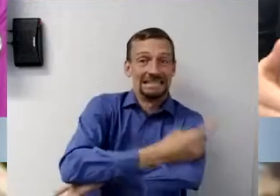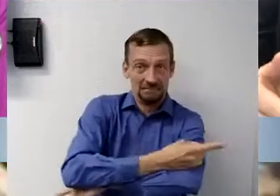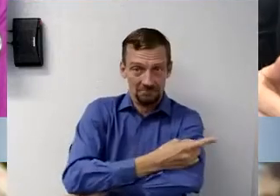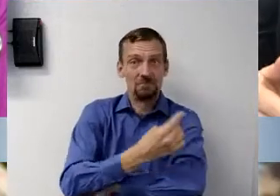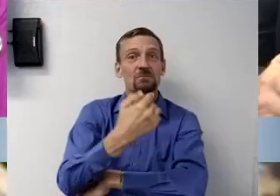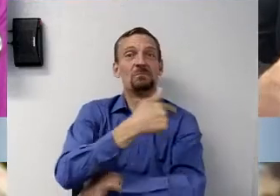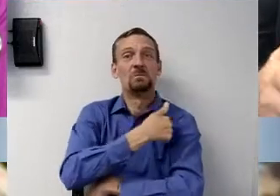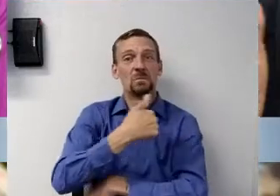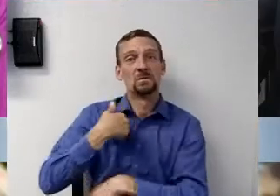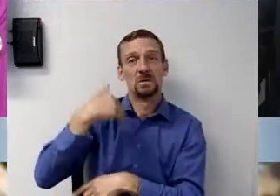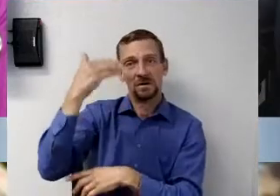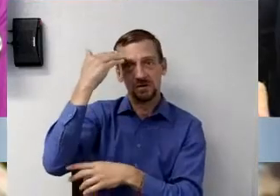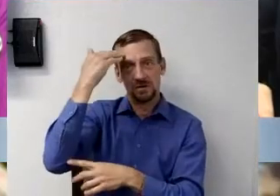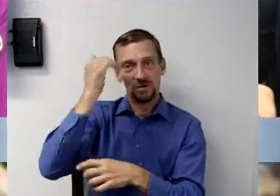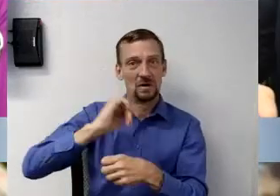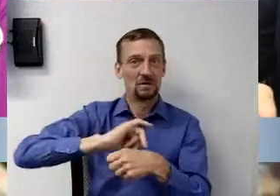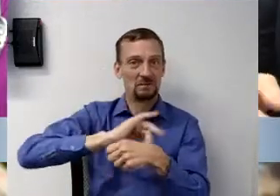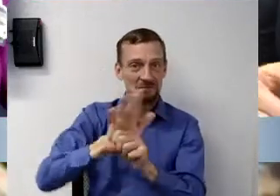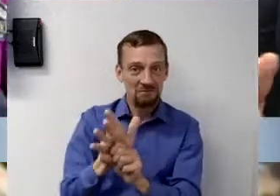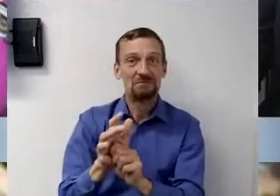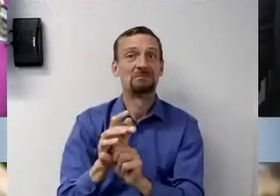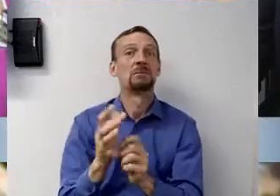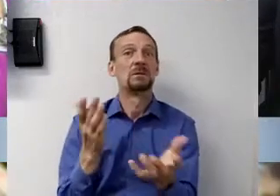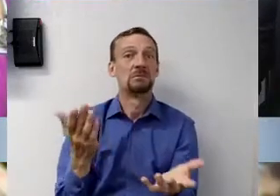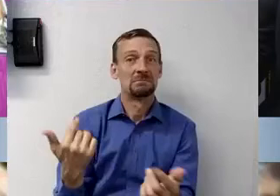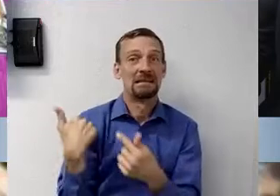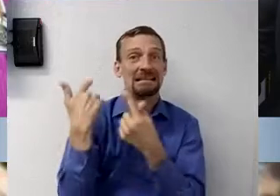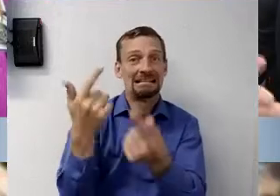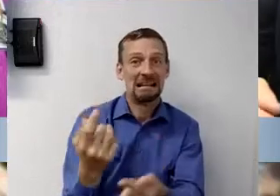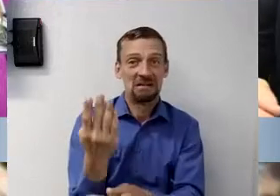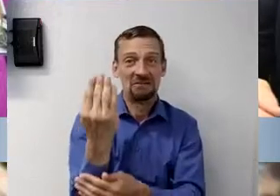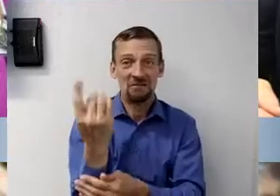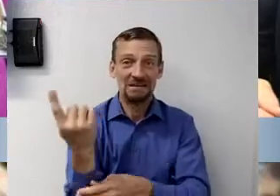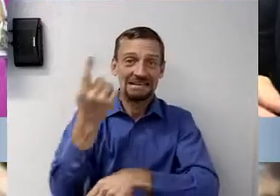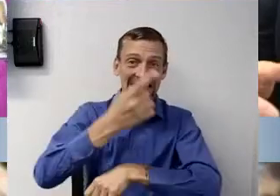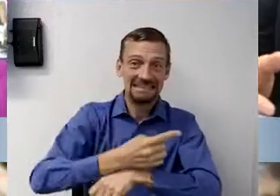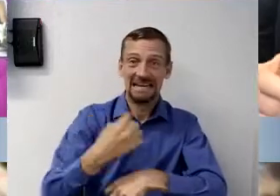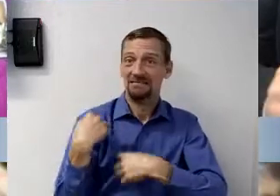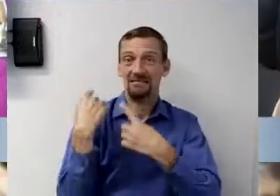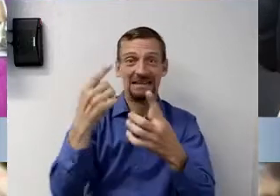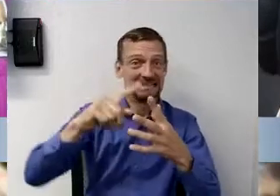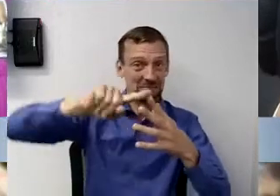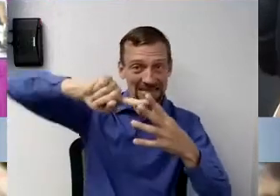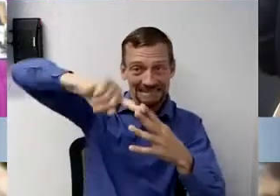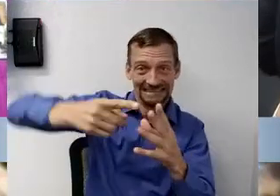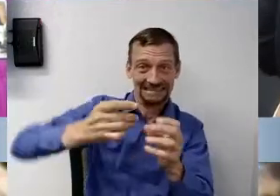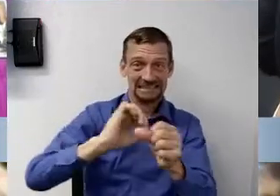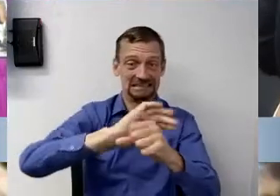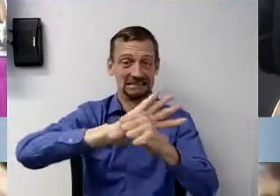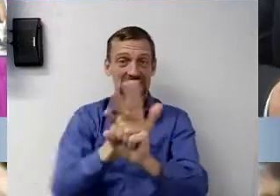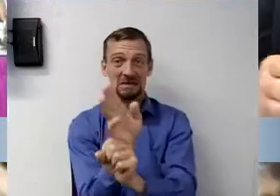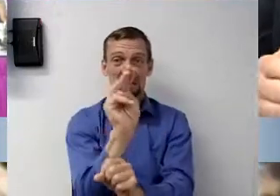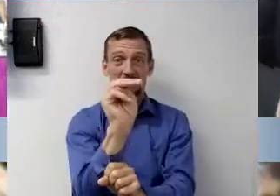this pandemic has ebbed and flowed in peaks and valleys since the beginning of